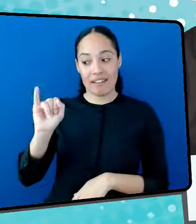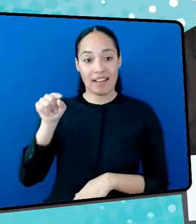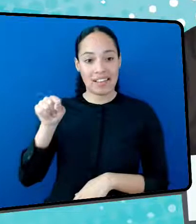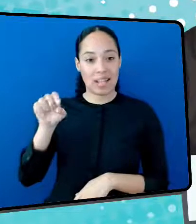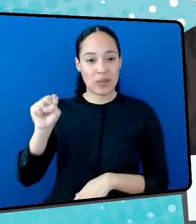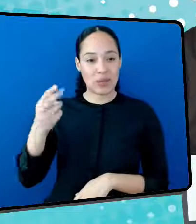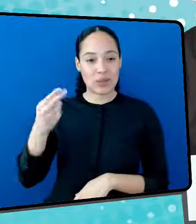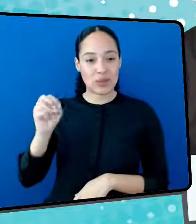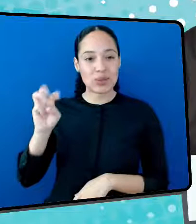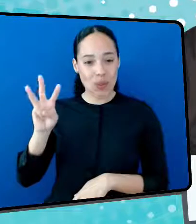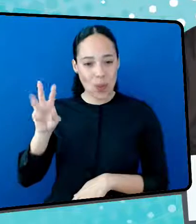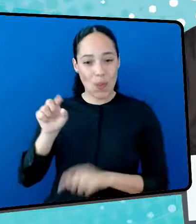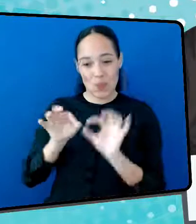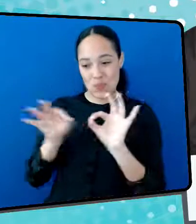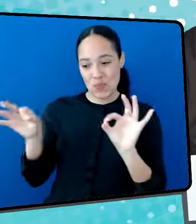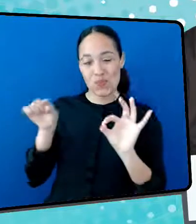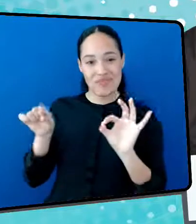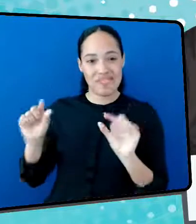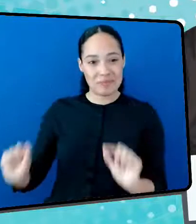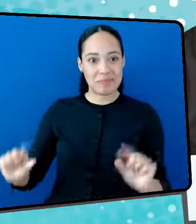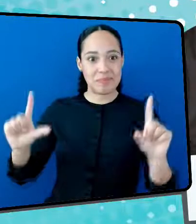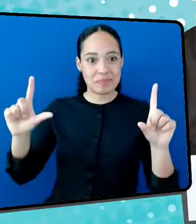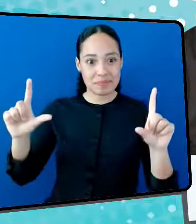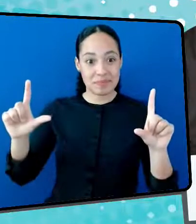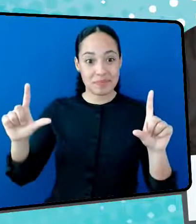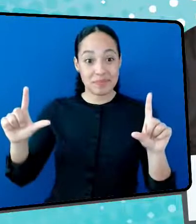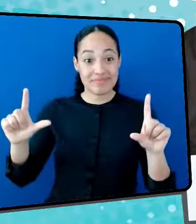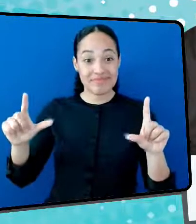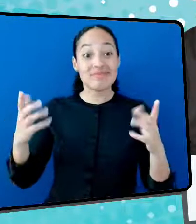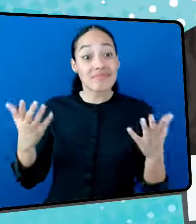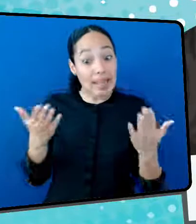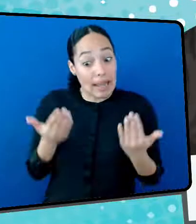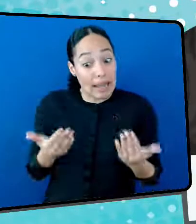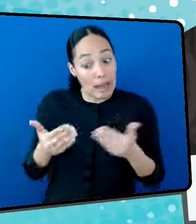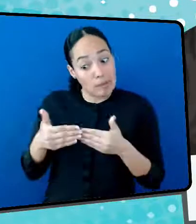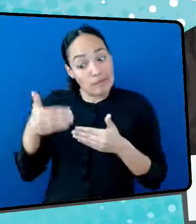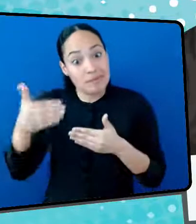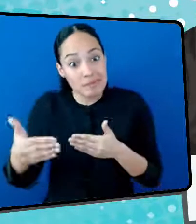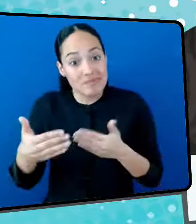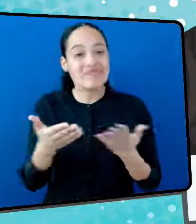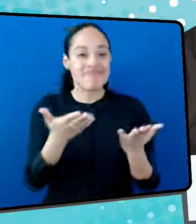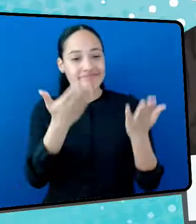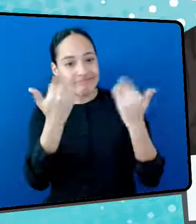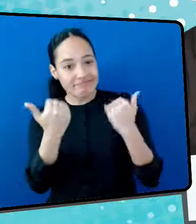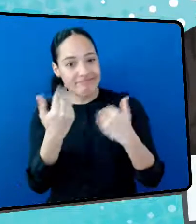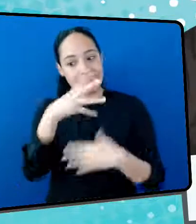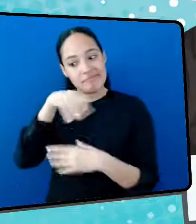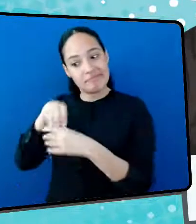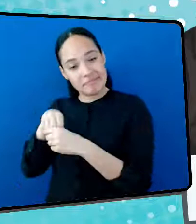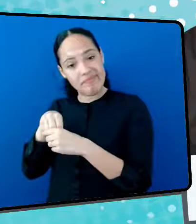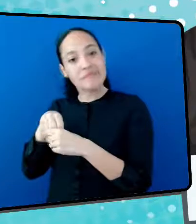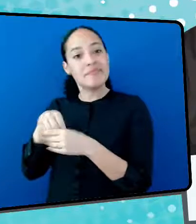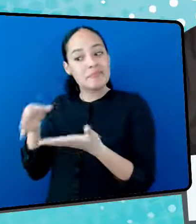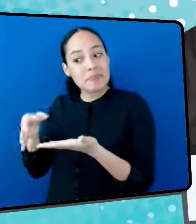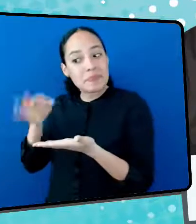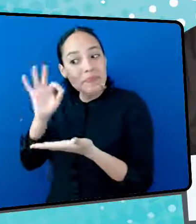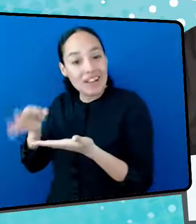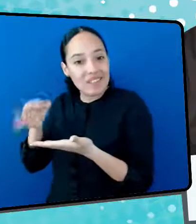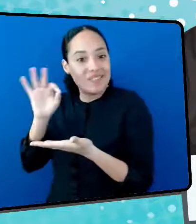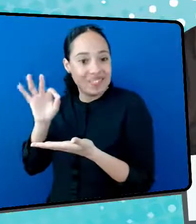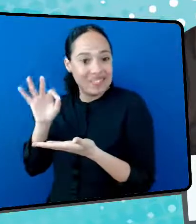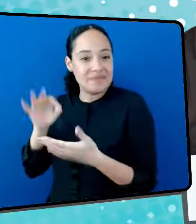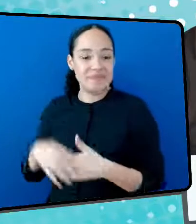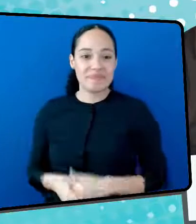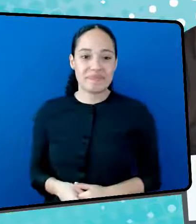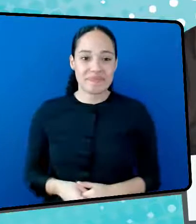A Bit of AI-cafe, or click at the top of our website as well to find that. But